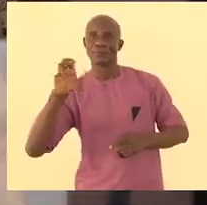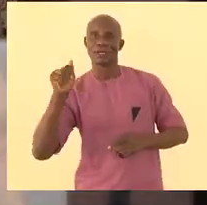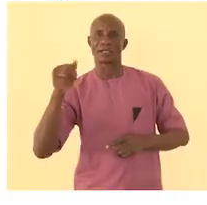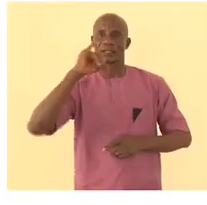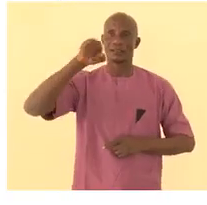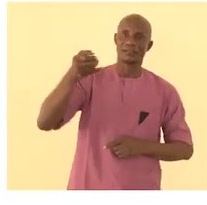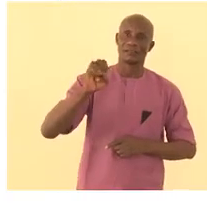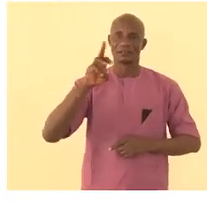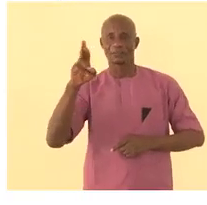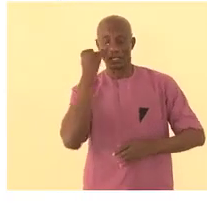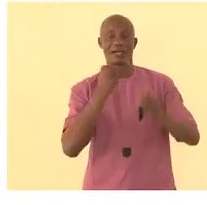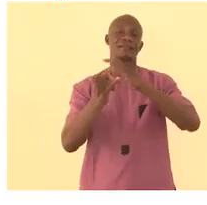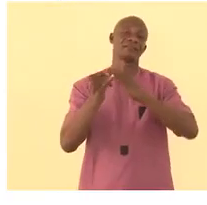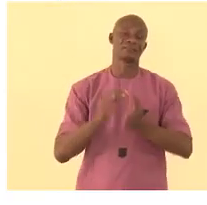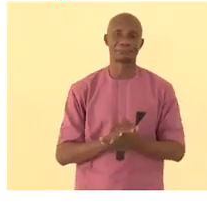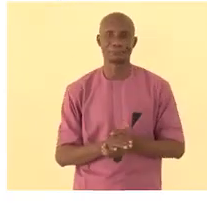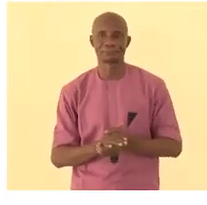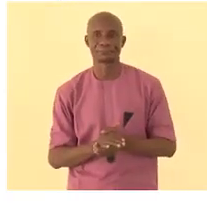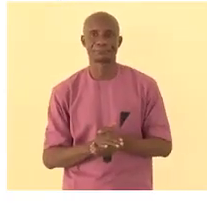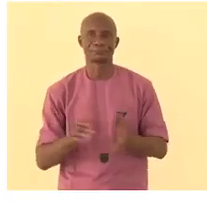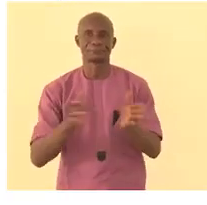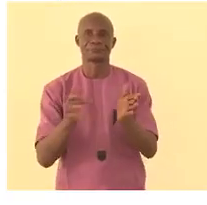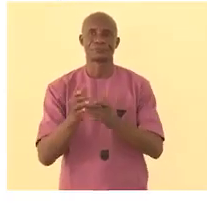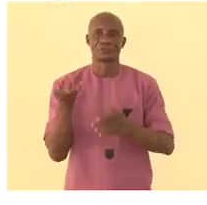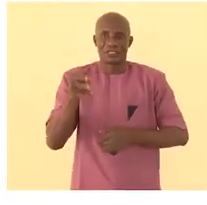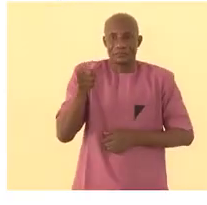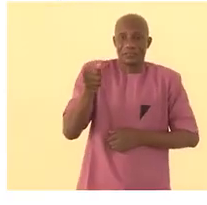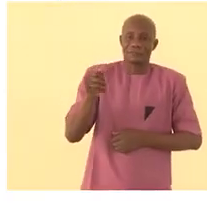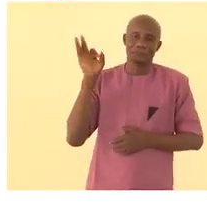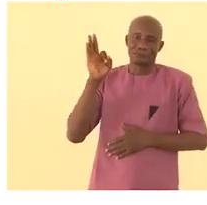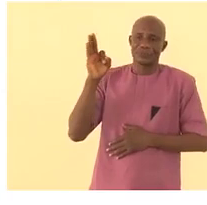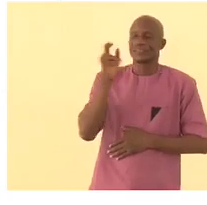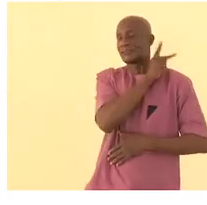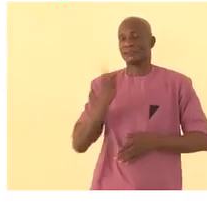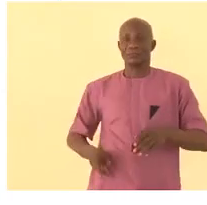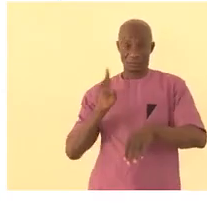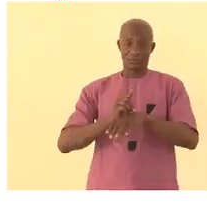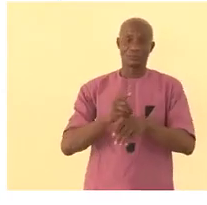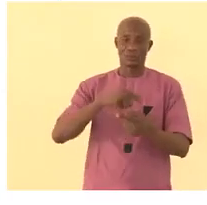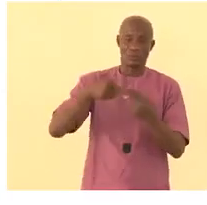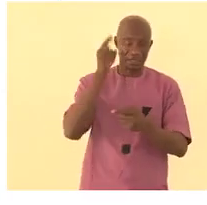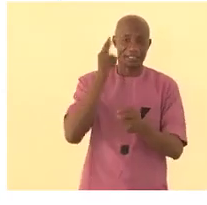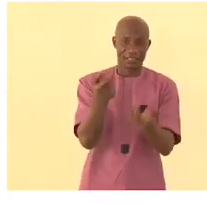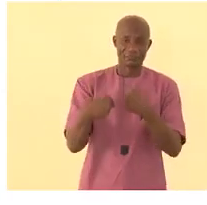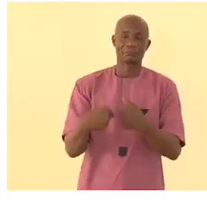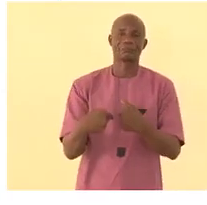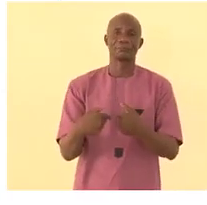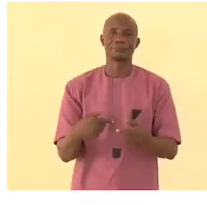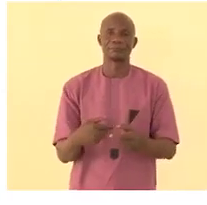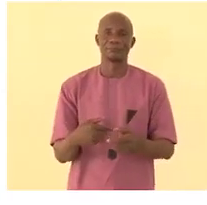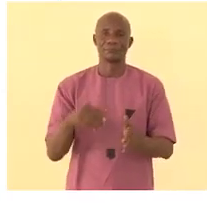Micah, Jeremiah, and Isaiah. Jesus himself preached the kingdom when he came in several